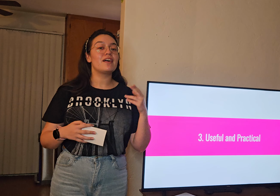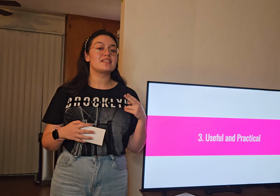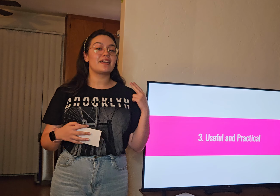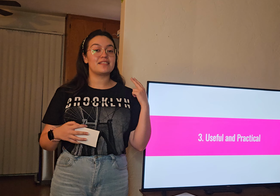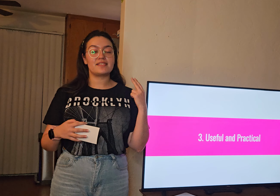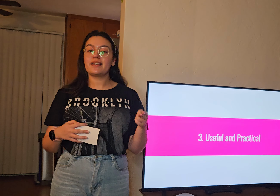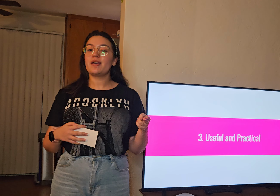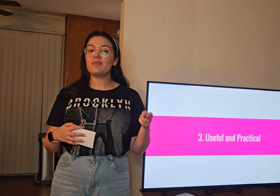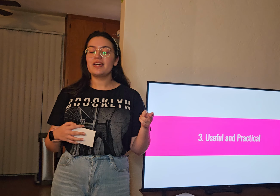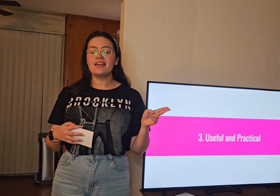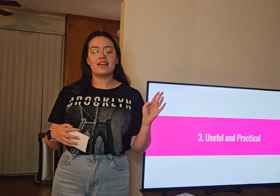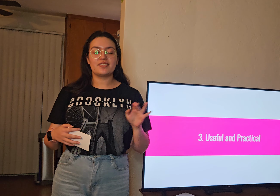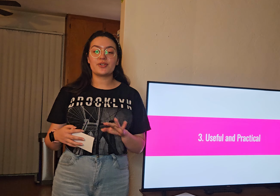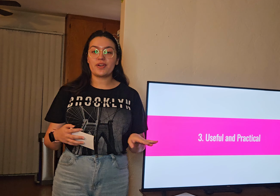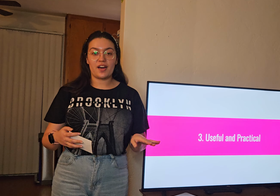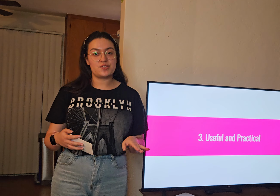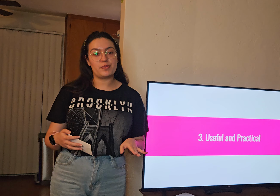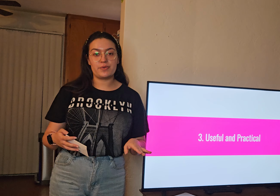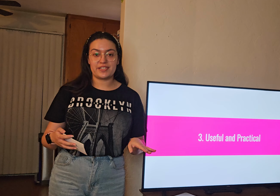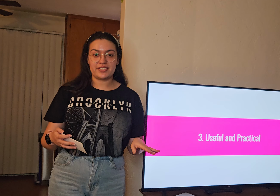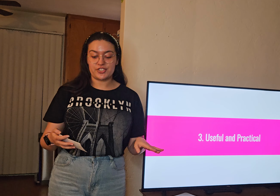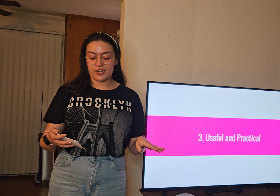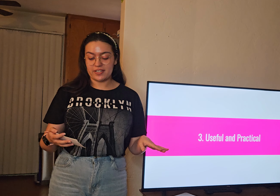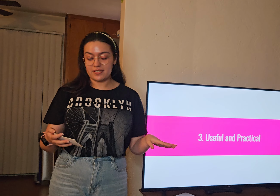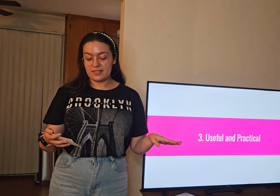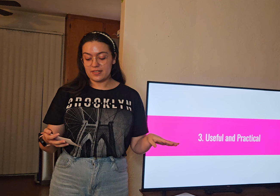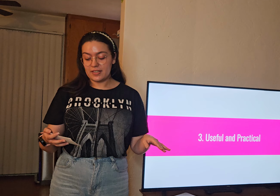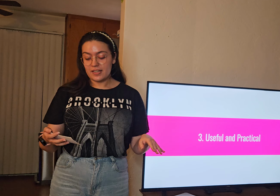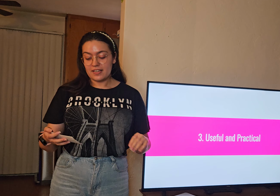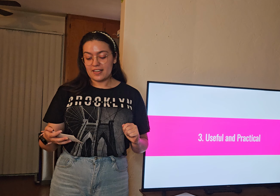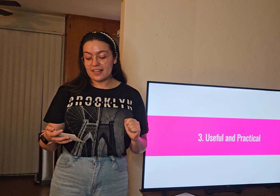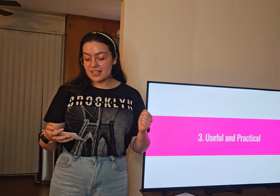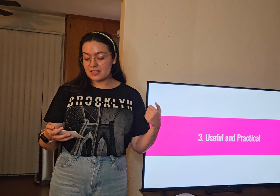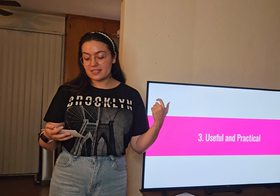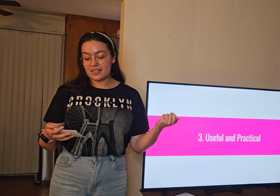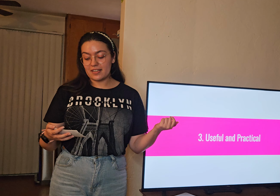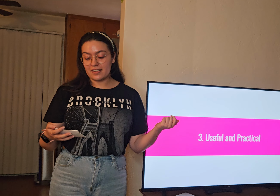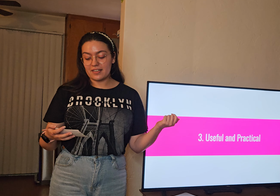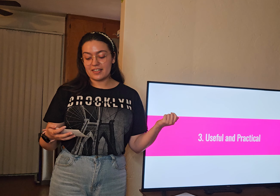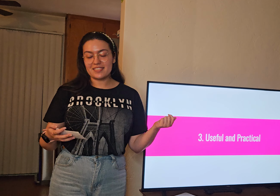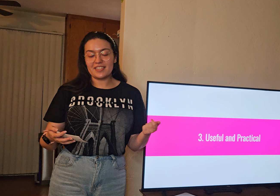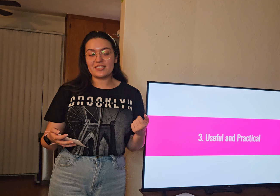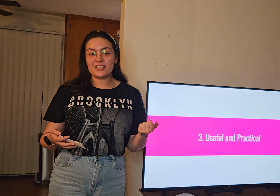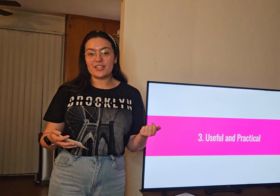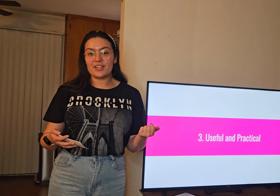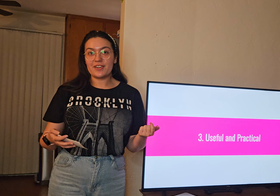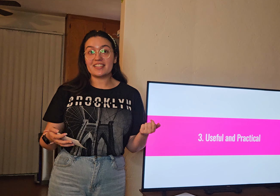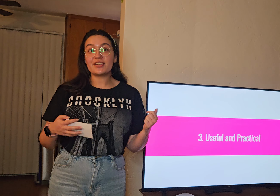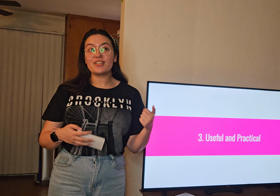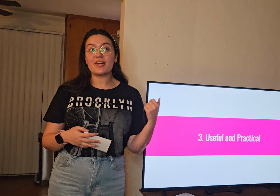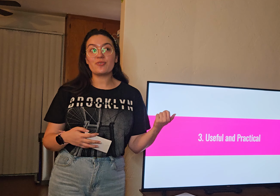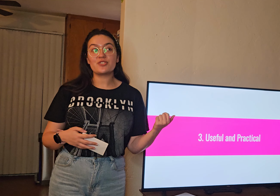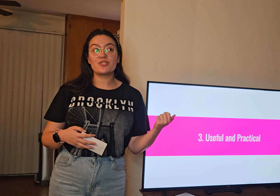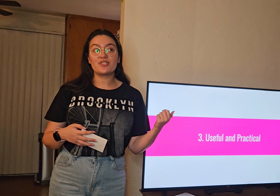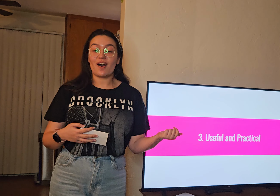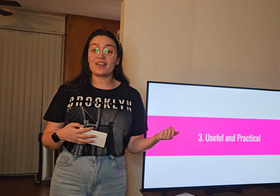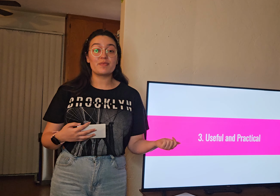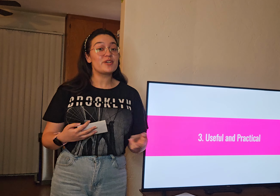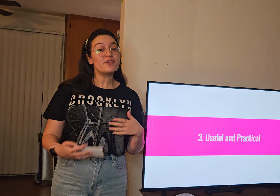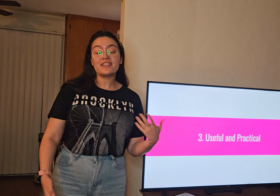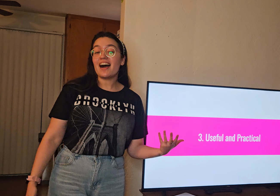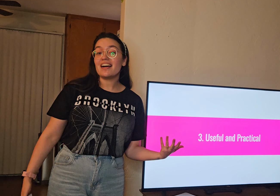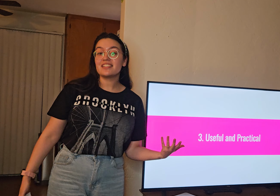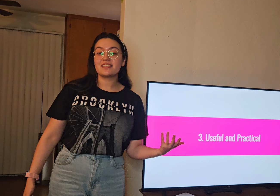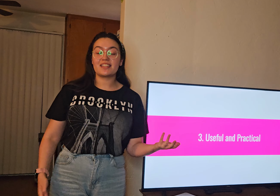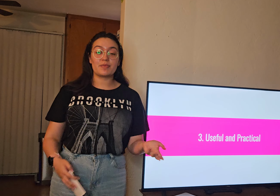because as long as I can see him, I don't have to be within earshot. And last, it's easier, it's a good language to talk in